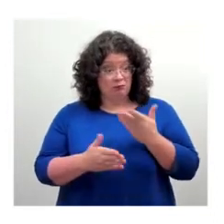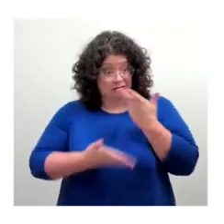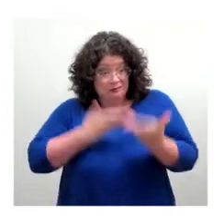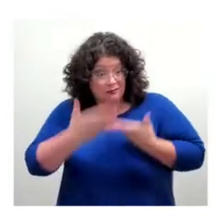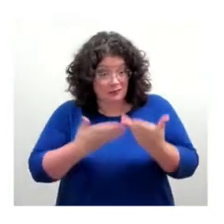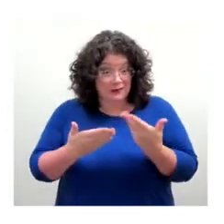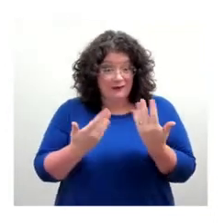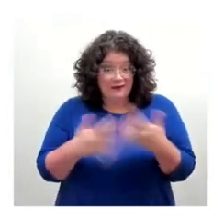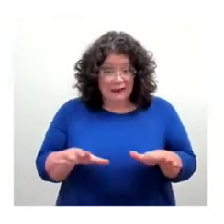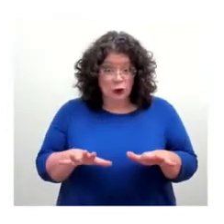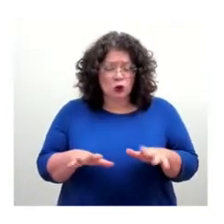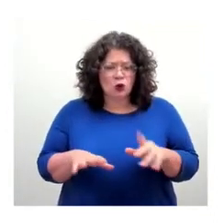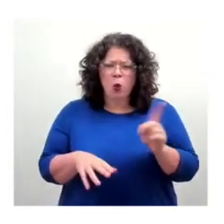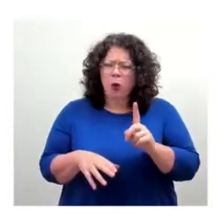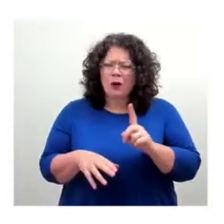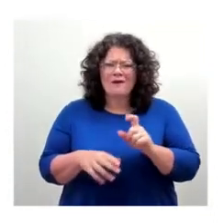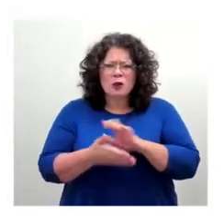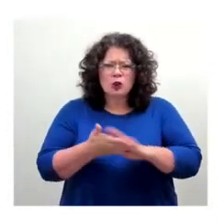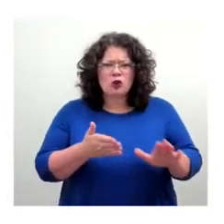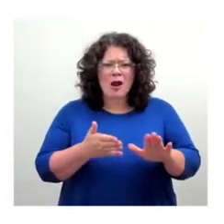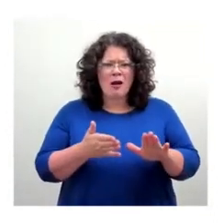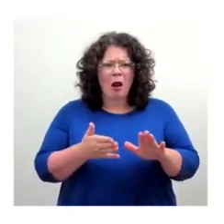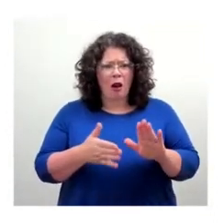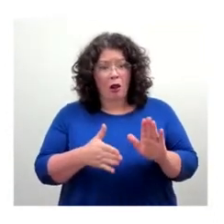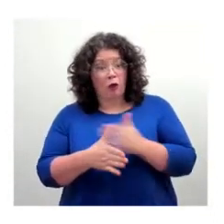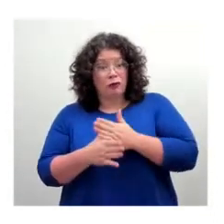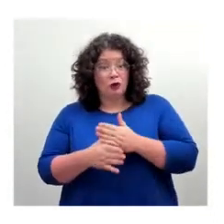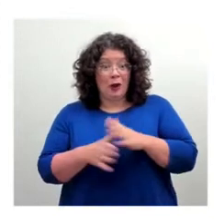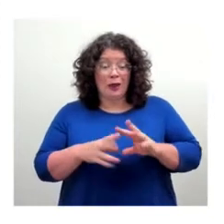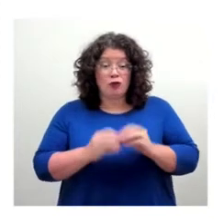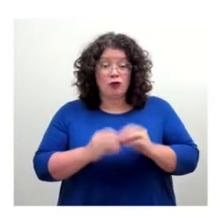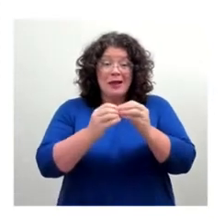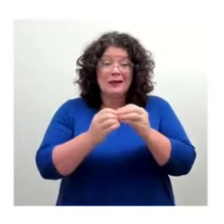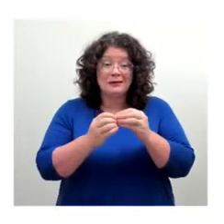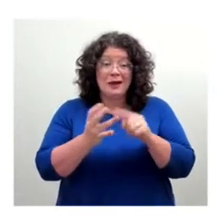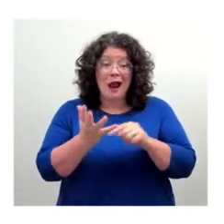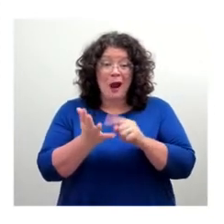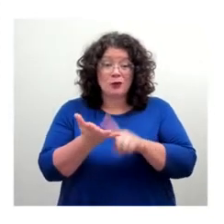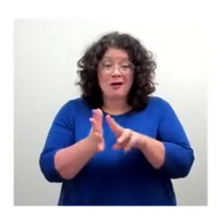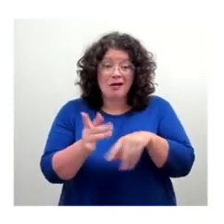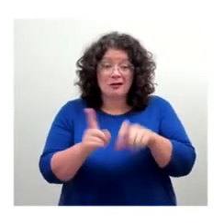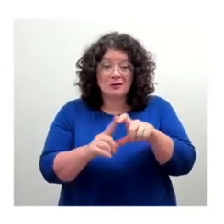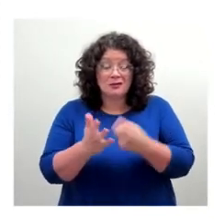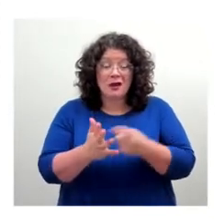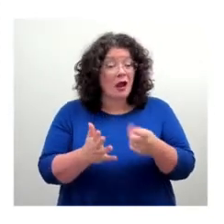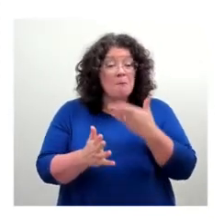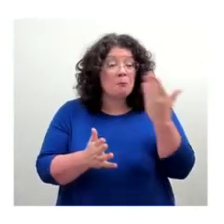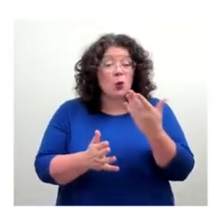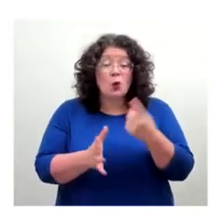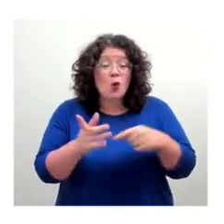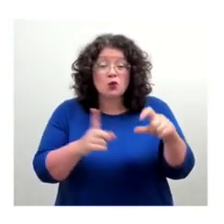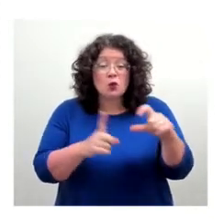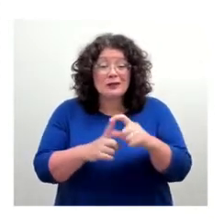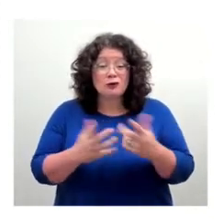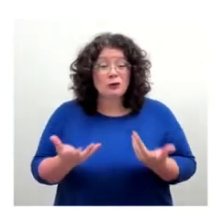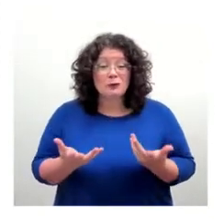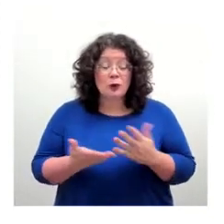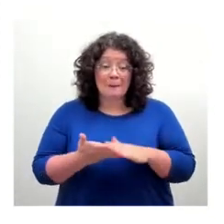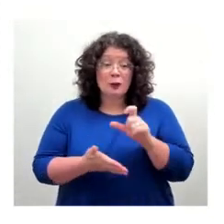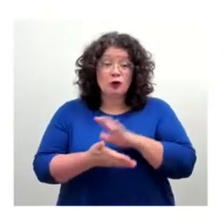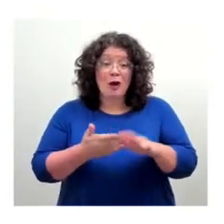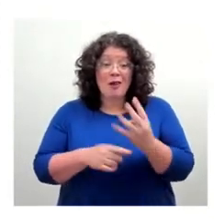everybody to come together more on this. There needs to be a standard set, something that says very clearly that there is one path for